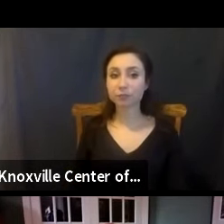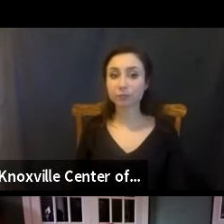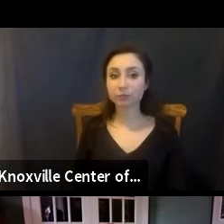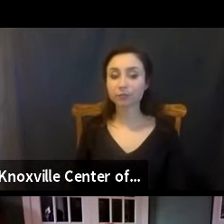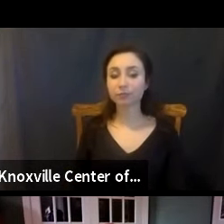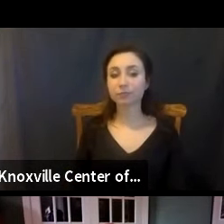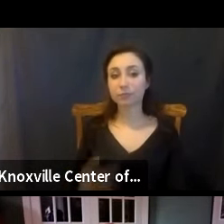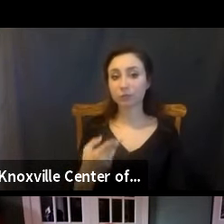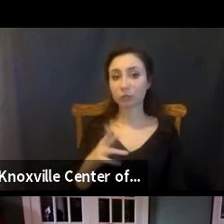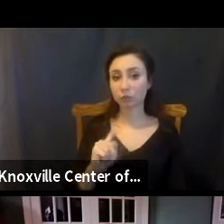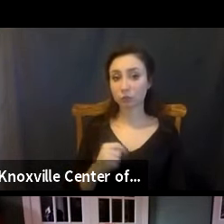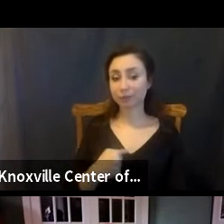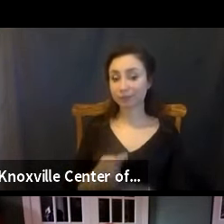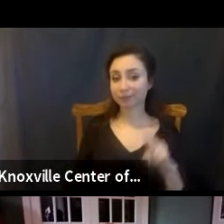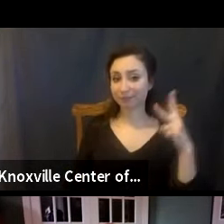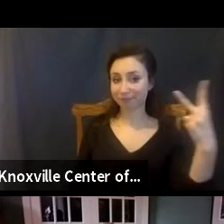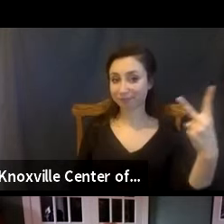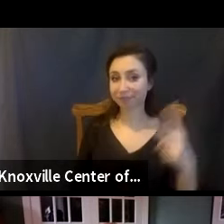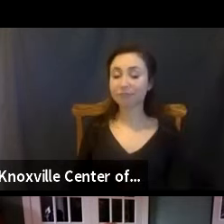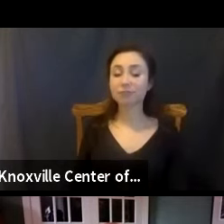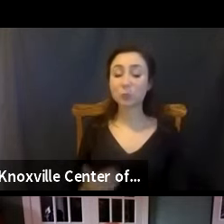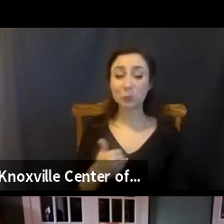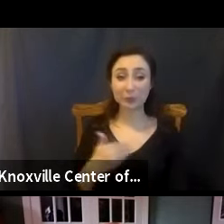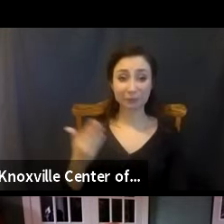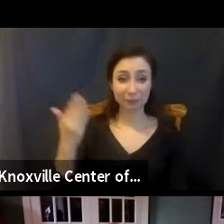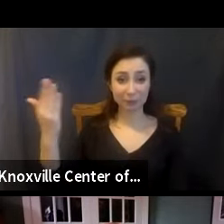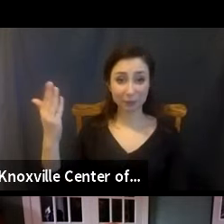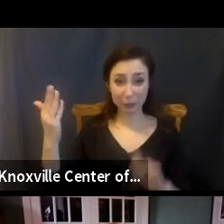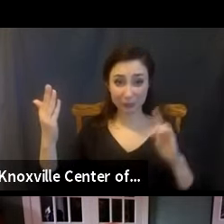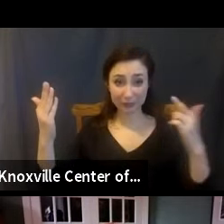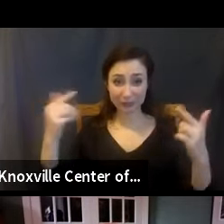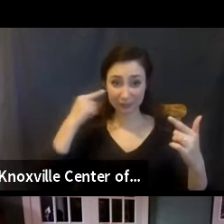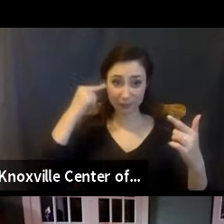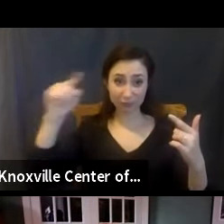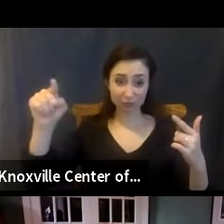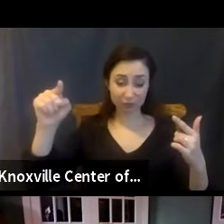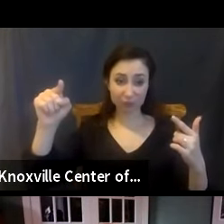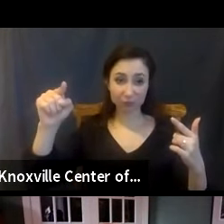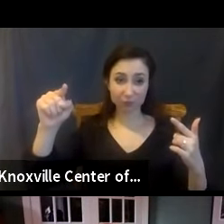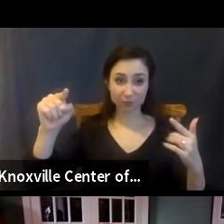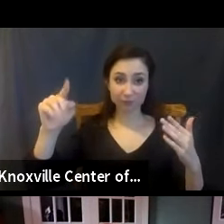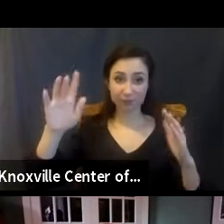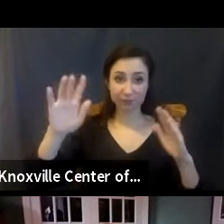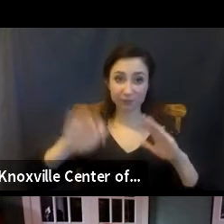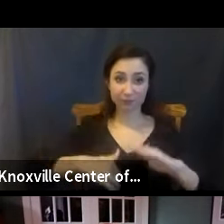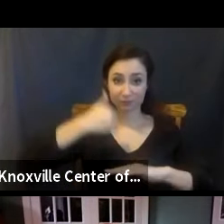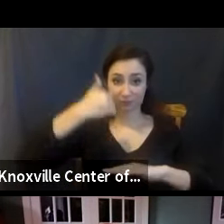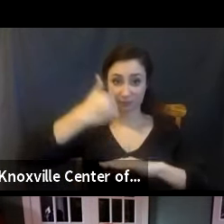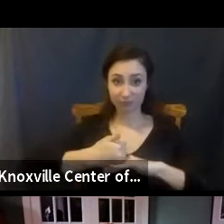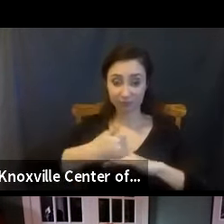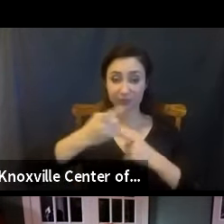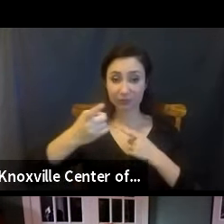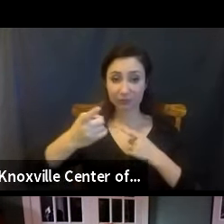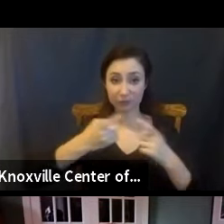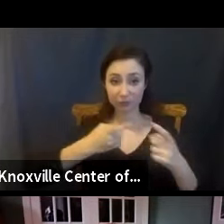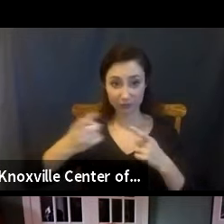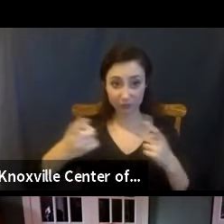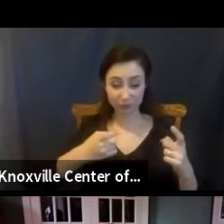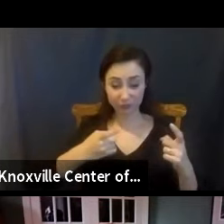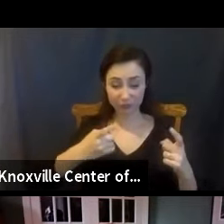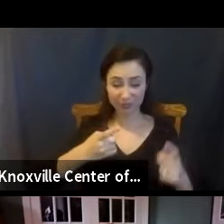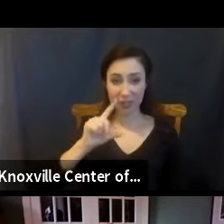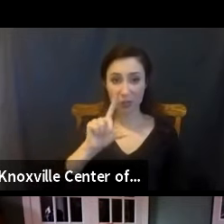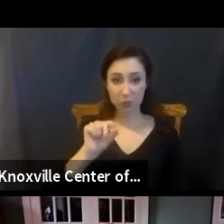second. So we have a motion and a second for enactment of Regulation